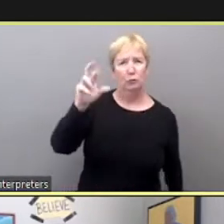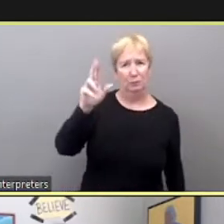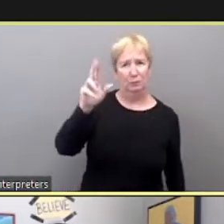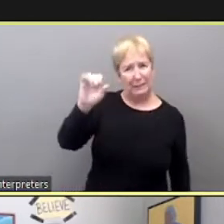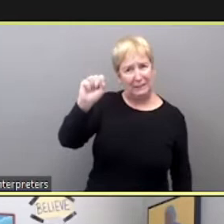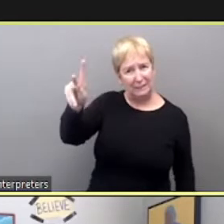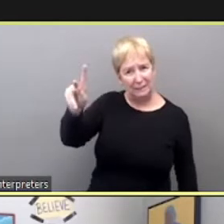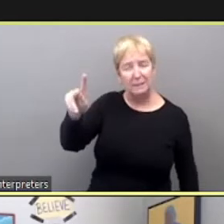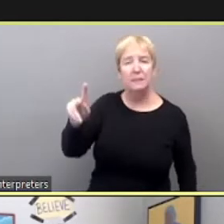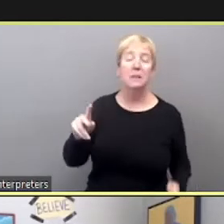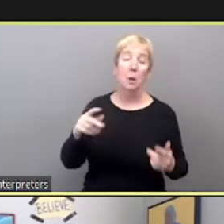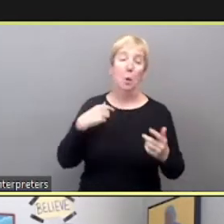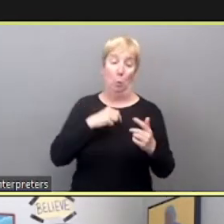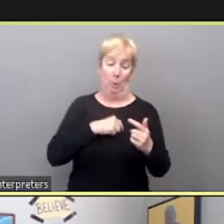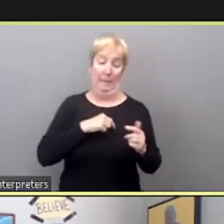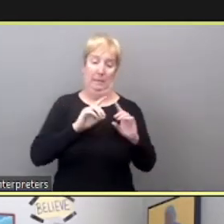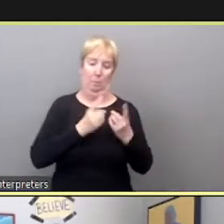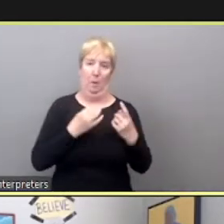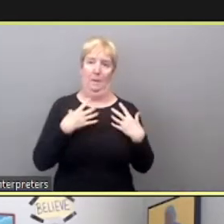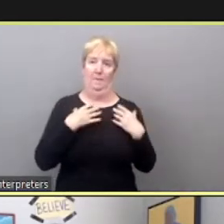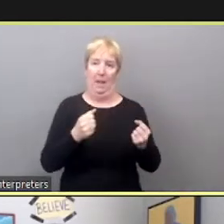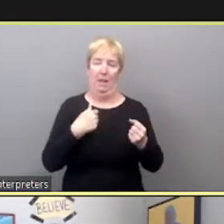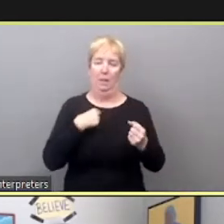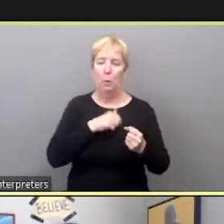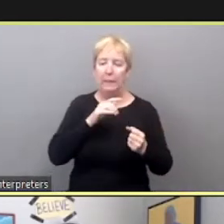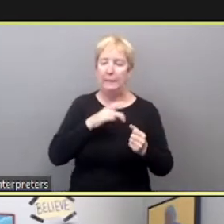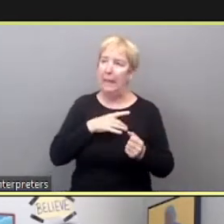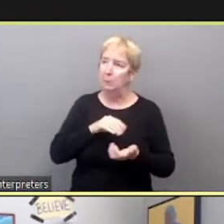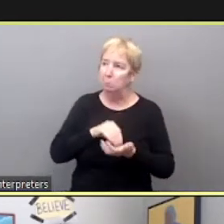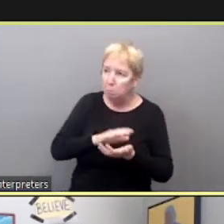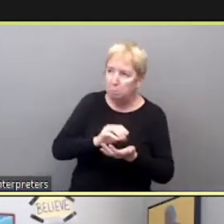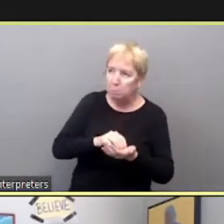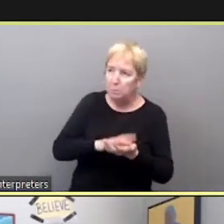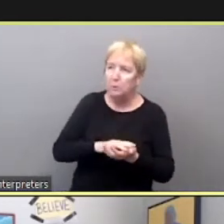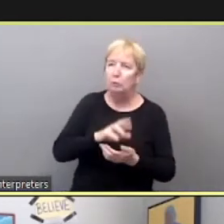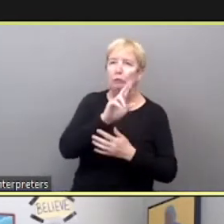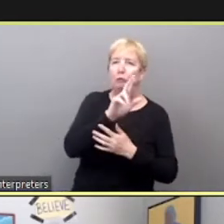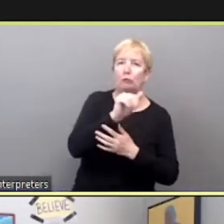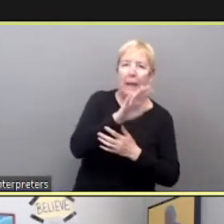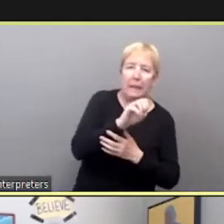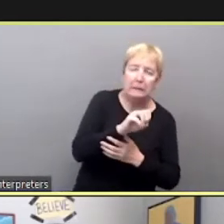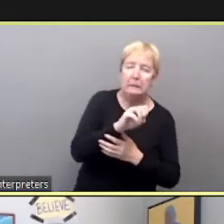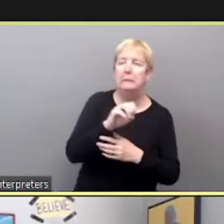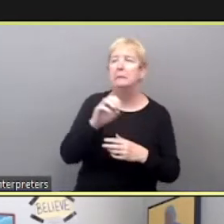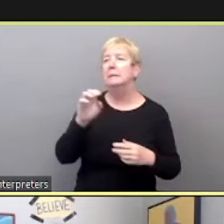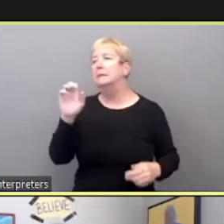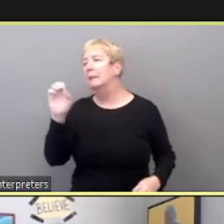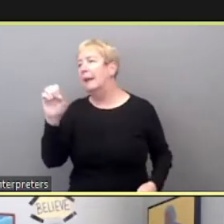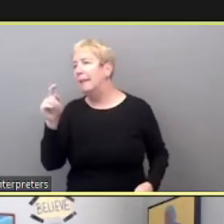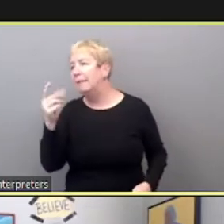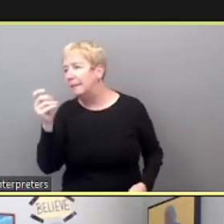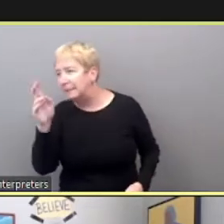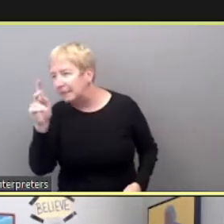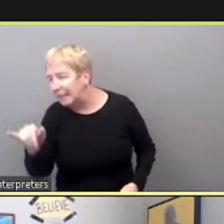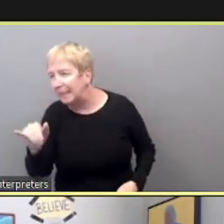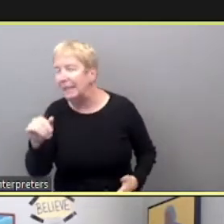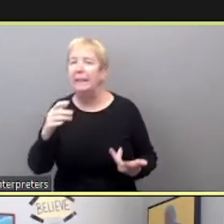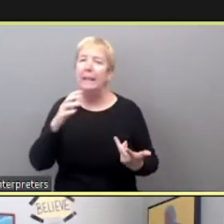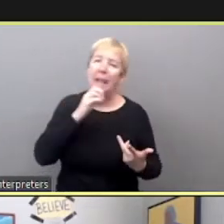race, ethnicity, and also social vulnerability index. This just shows that Hispanic and